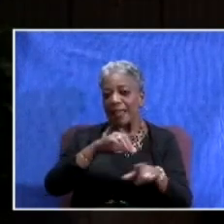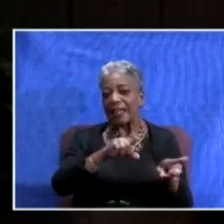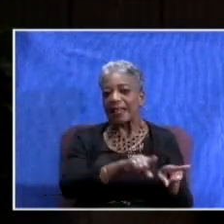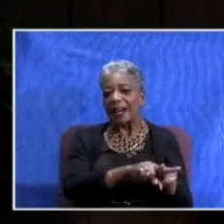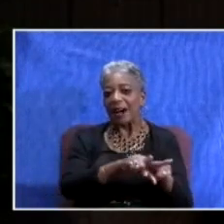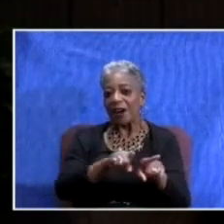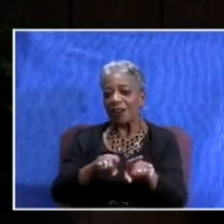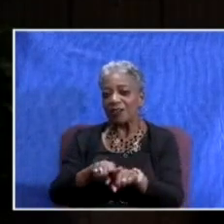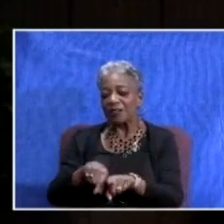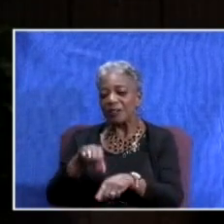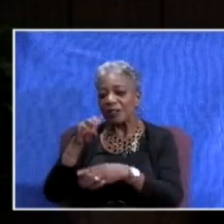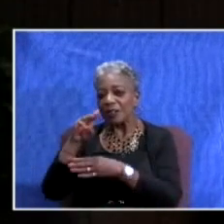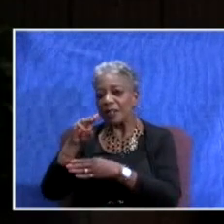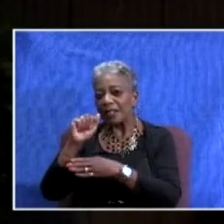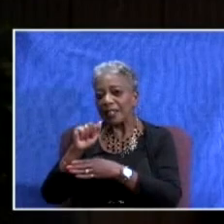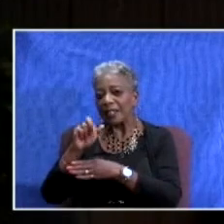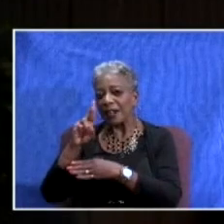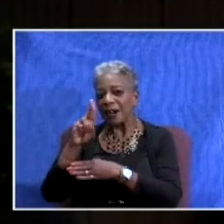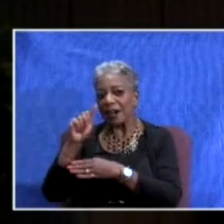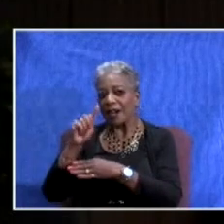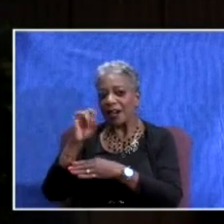McCoy.